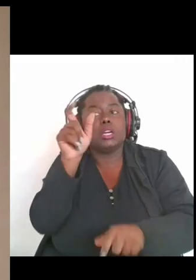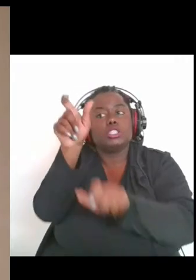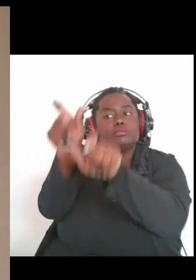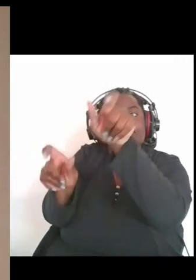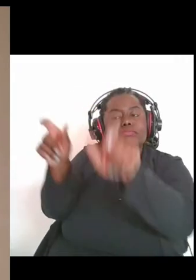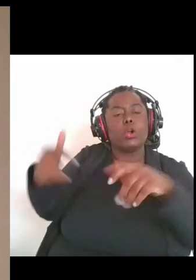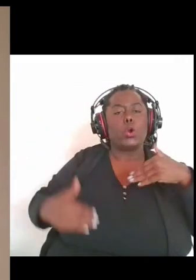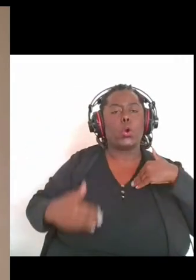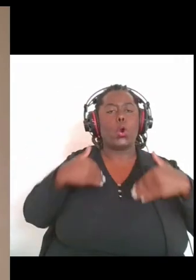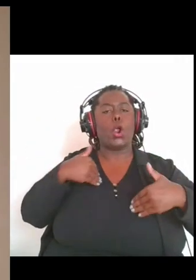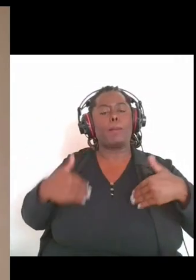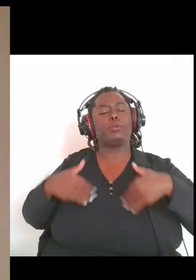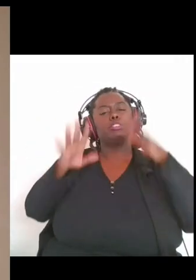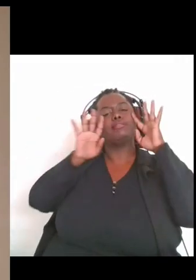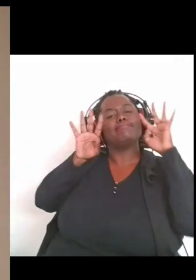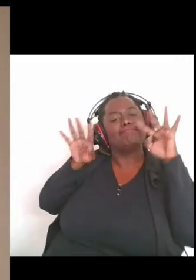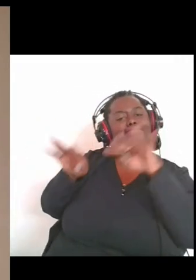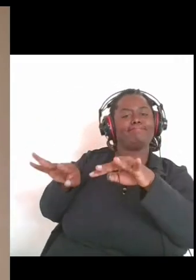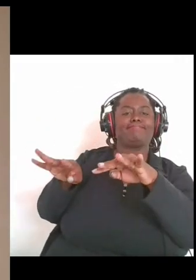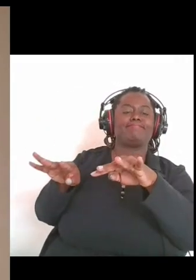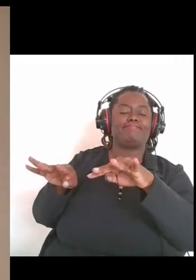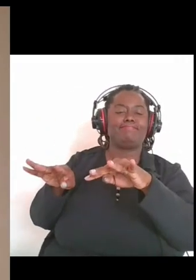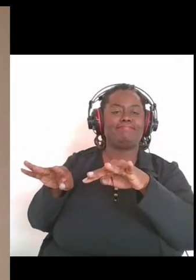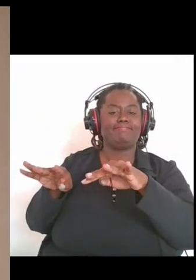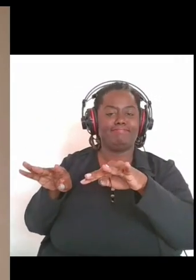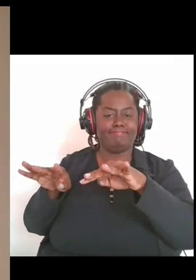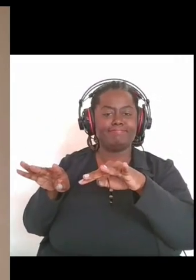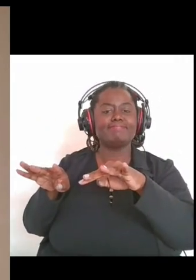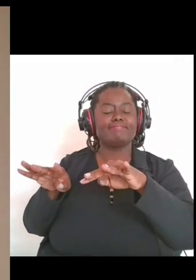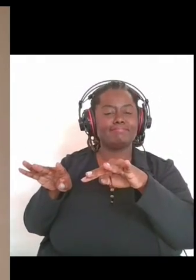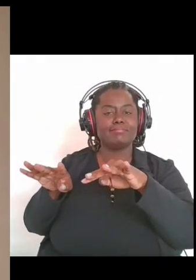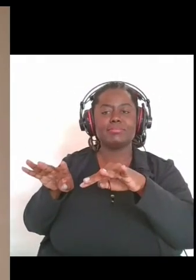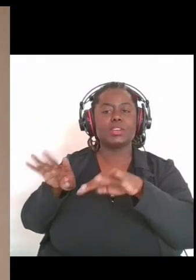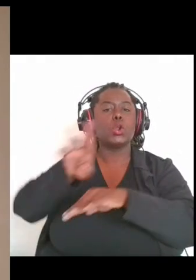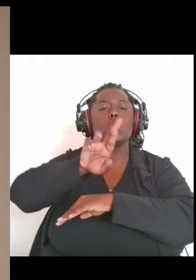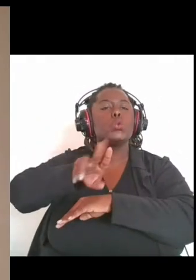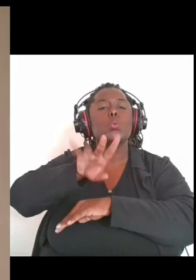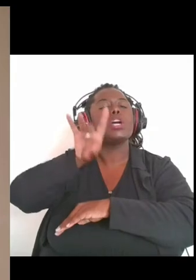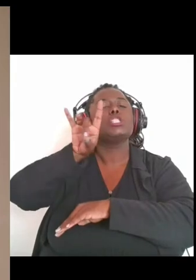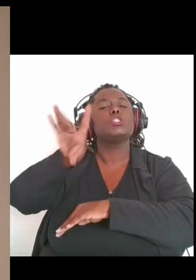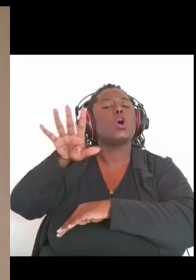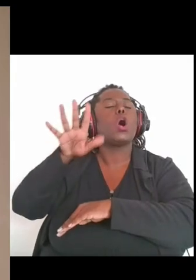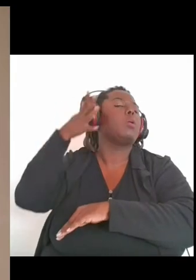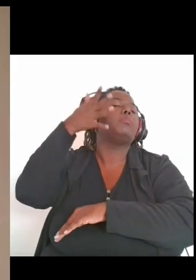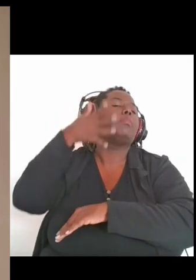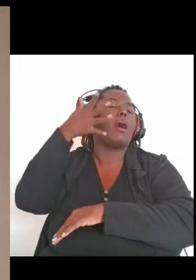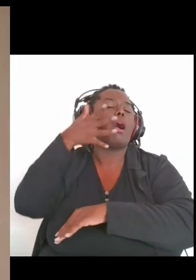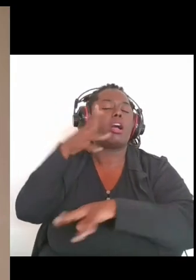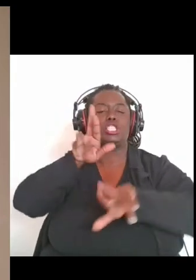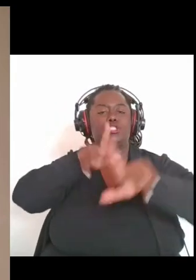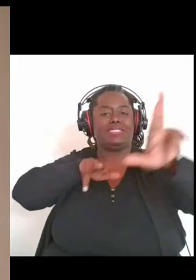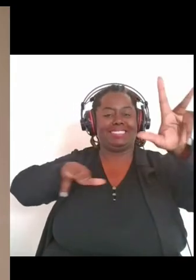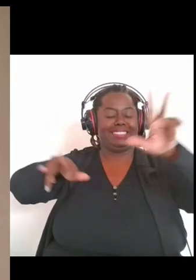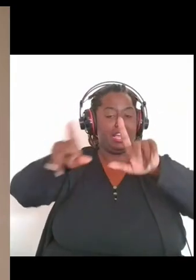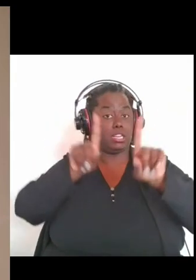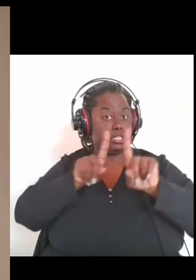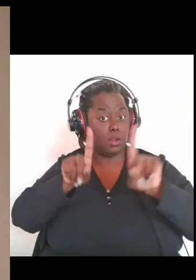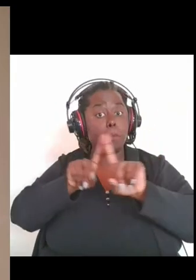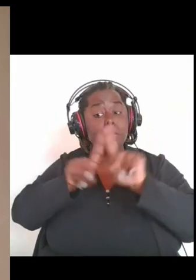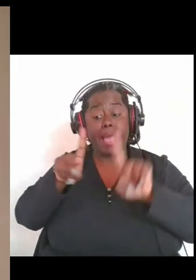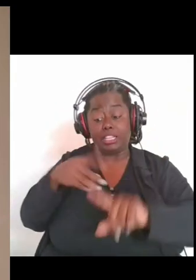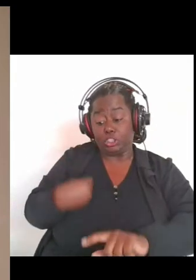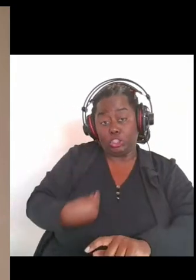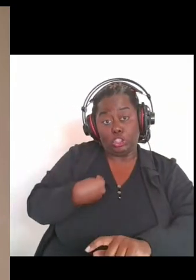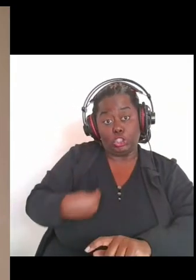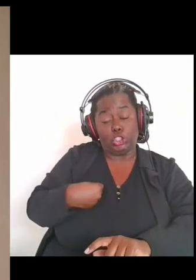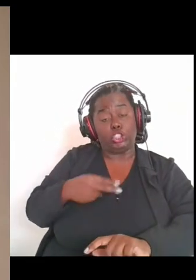bodies to be visible to people so that they we're not just talking about diversity